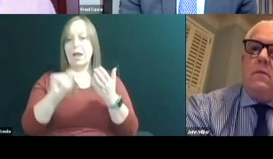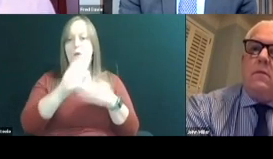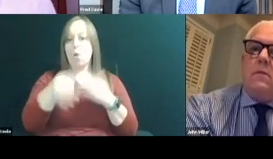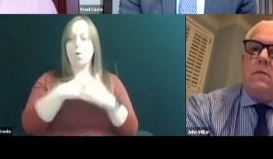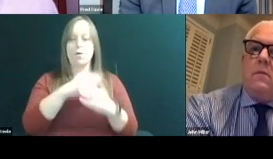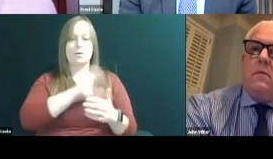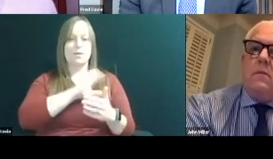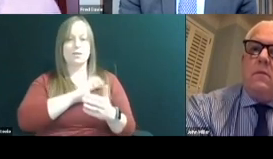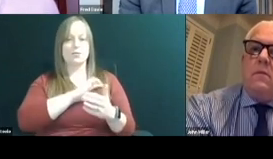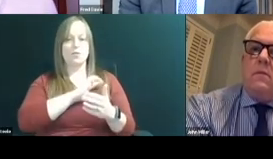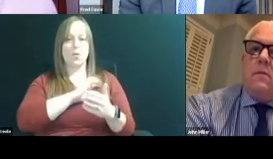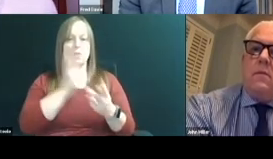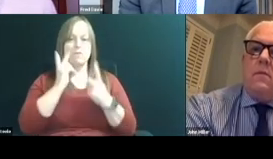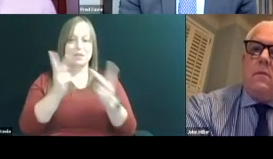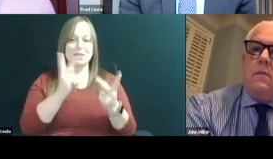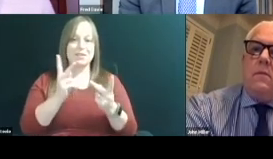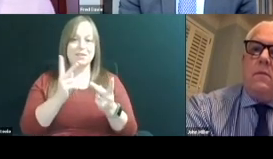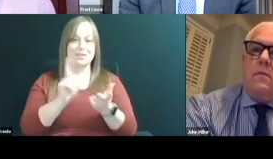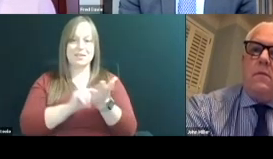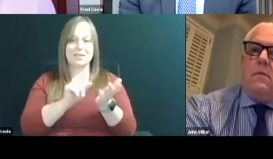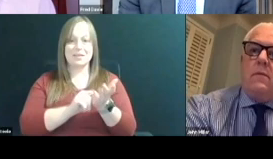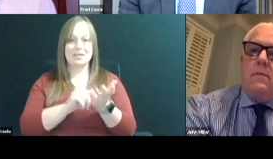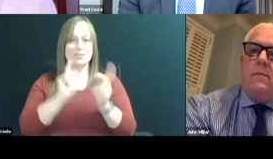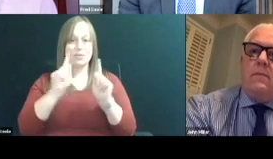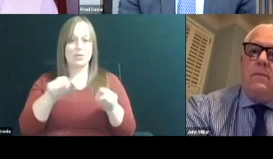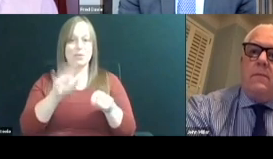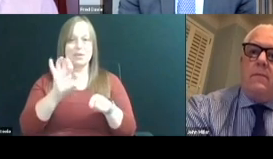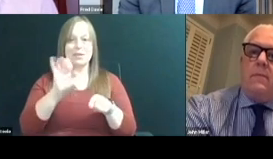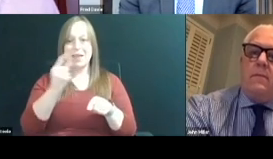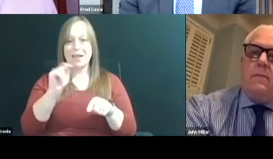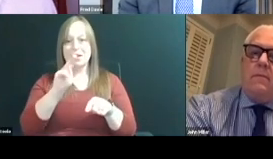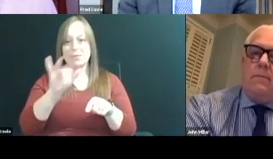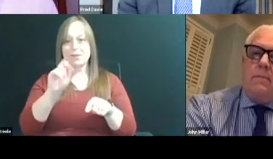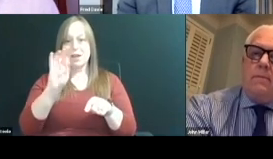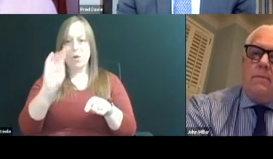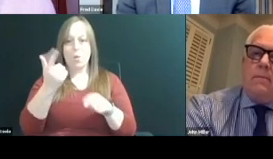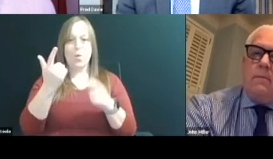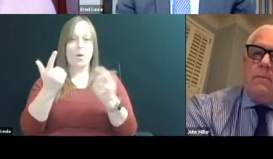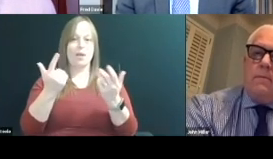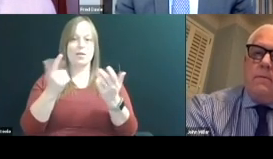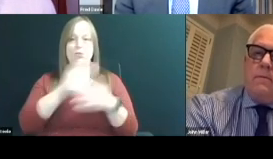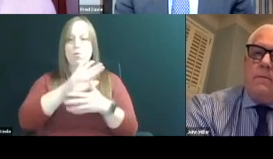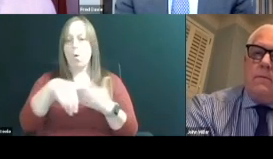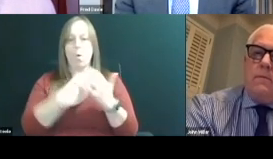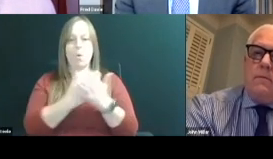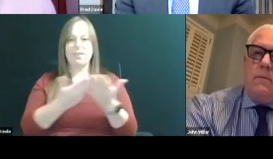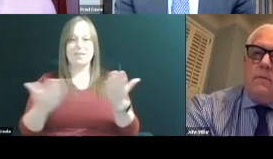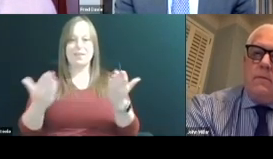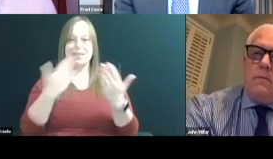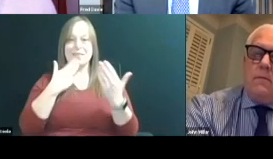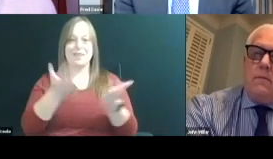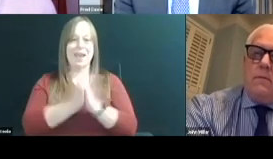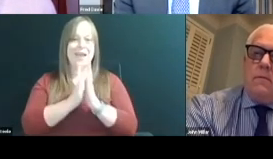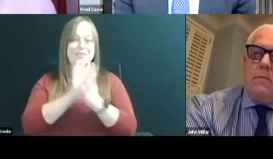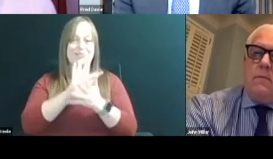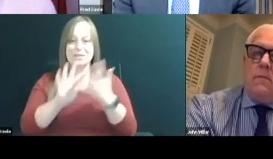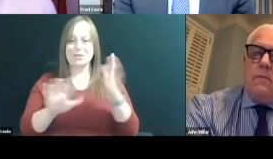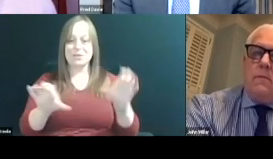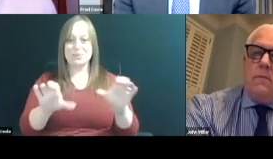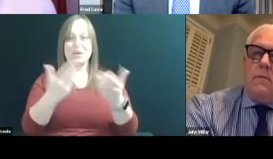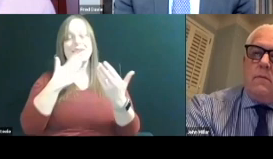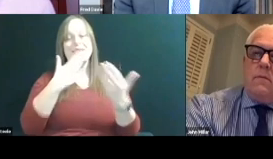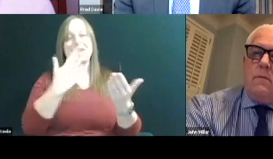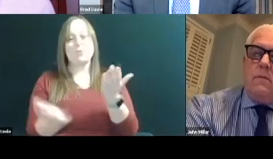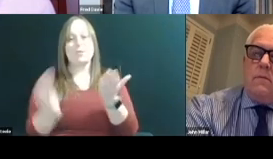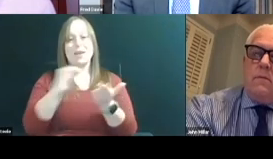police reforms, as you visit us at Gotham Gazette, as you go to electnyc.org, and do all of these other things I'm asking you to do here. Thank